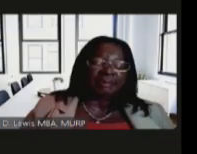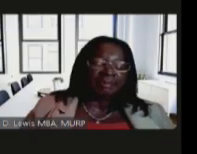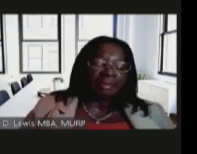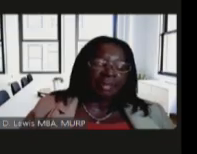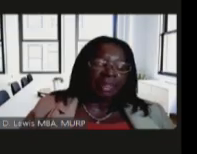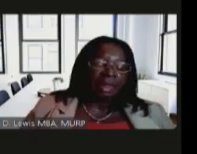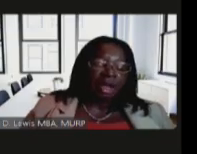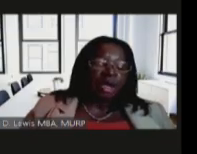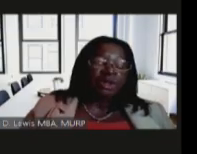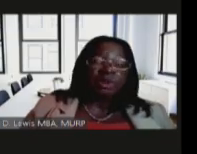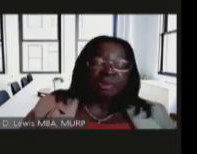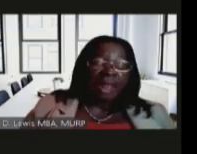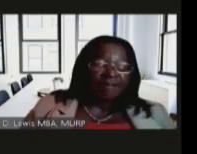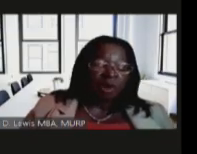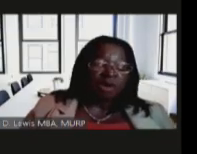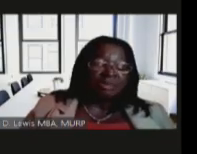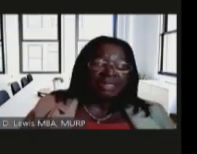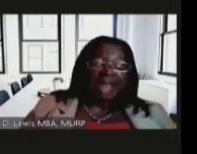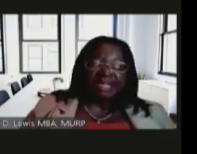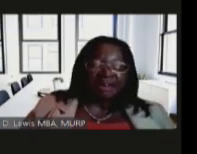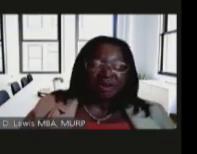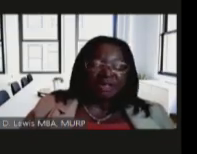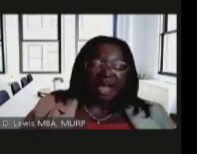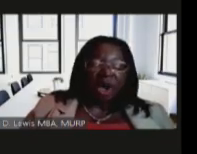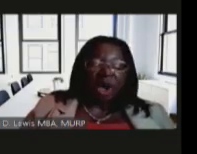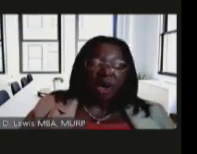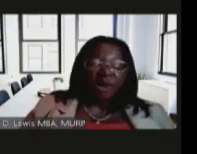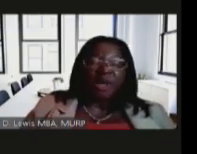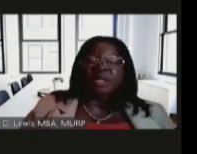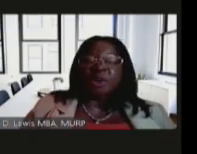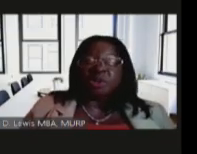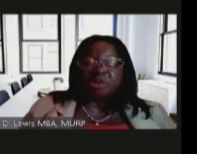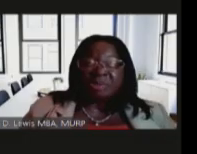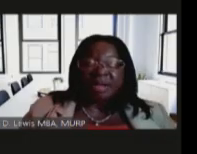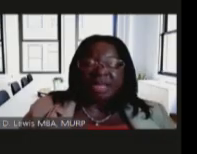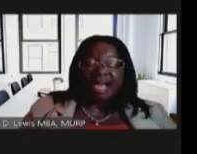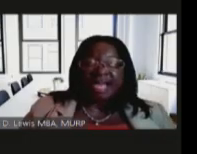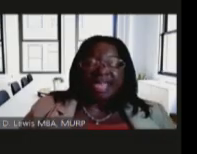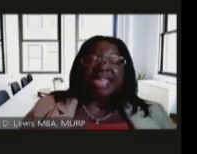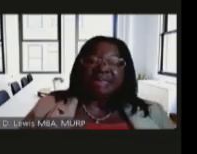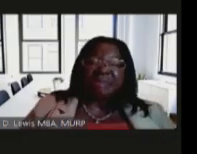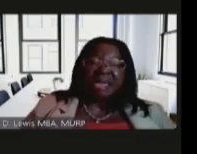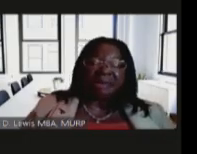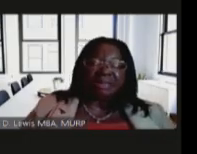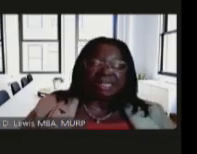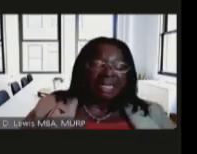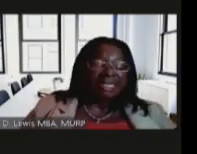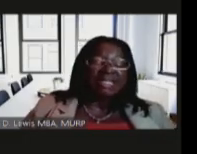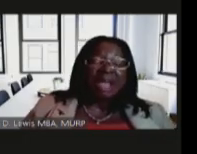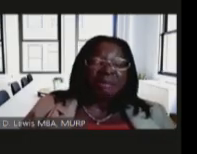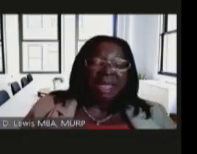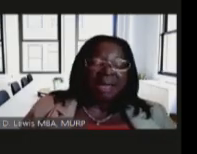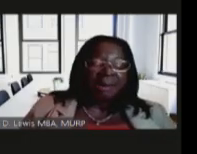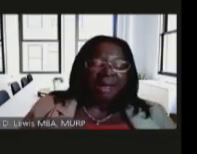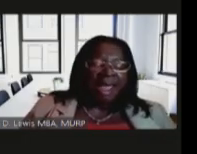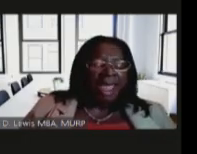housing. Zoom platforms, a telephone town hall, social media, emails,